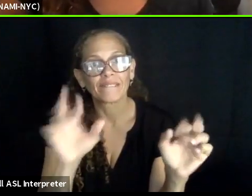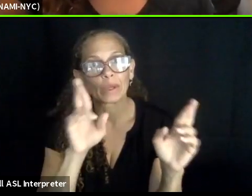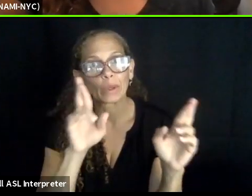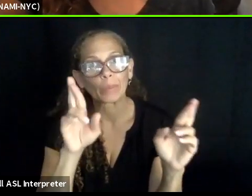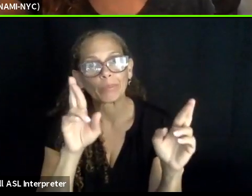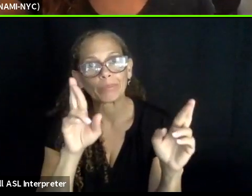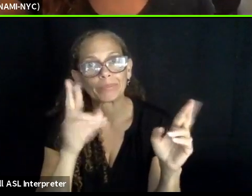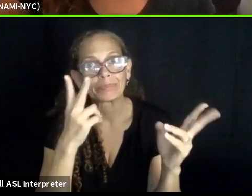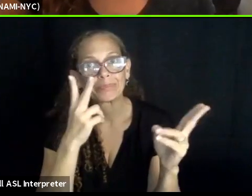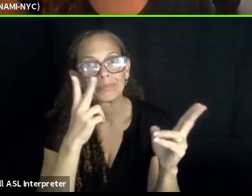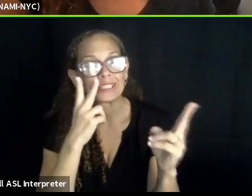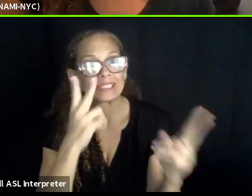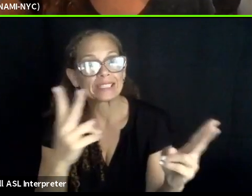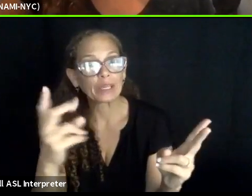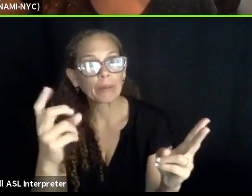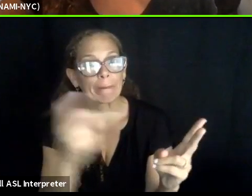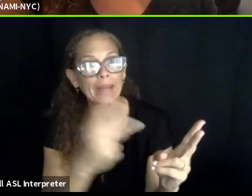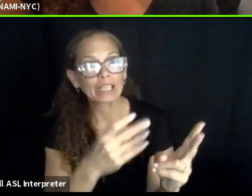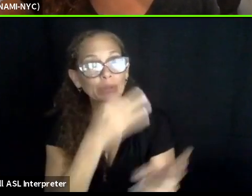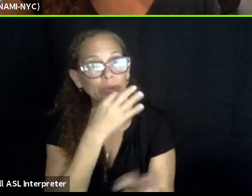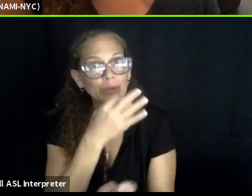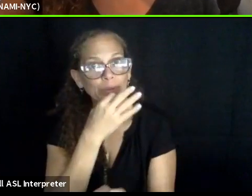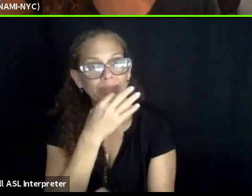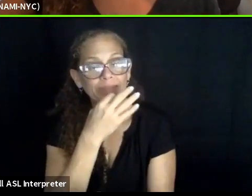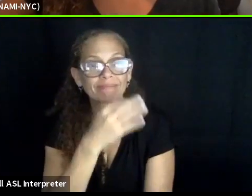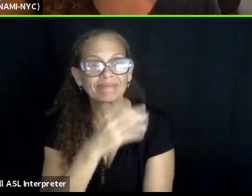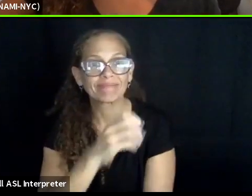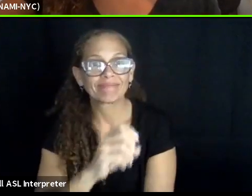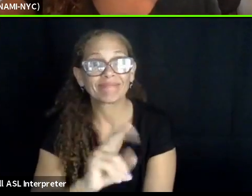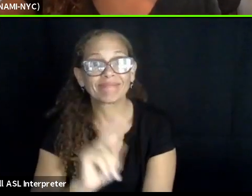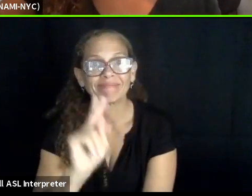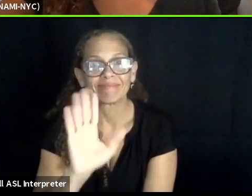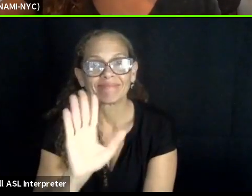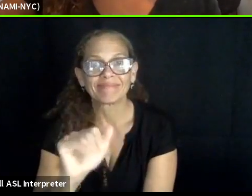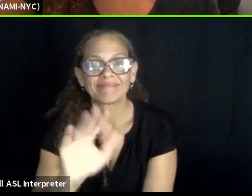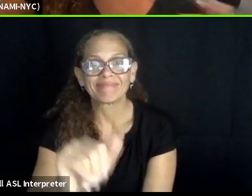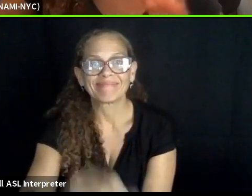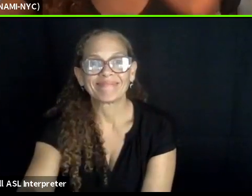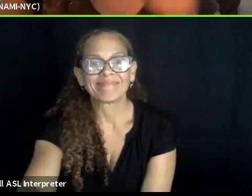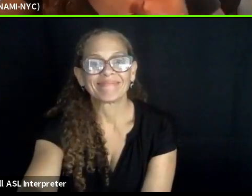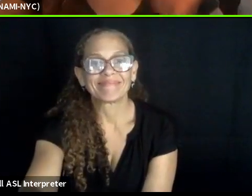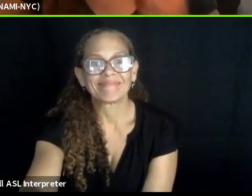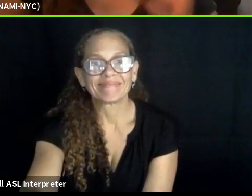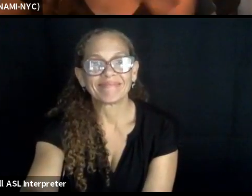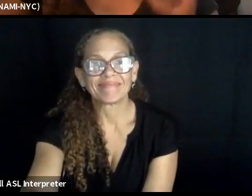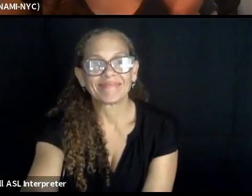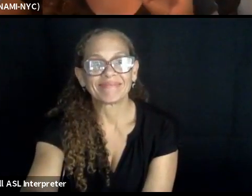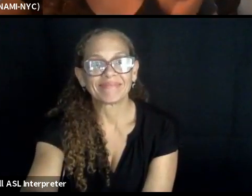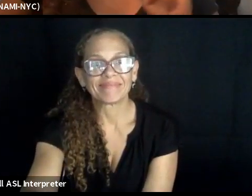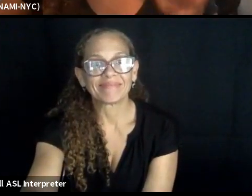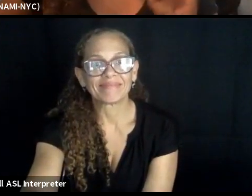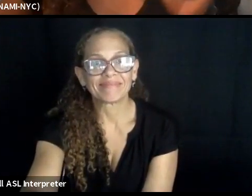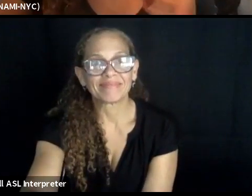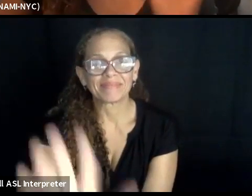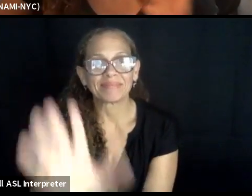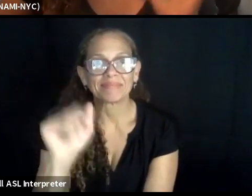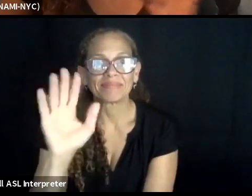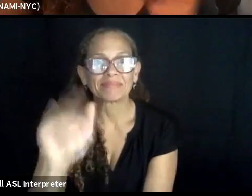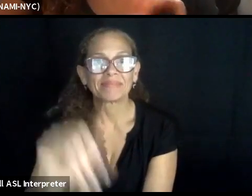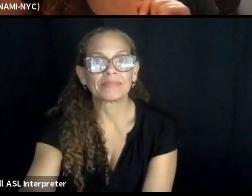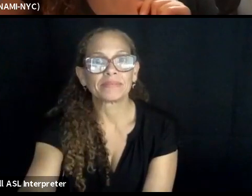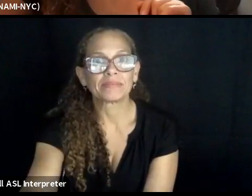you back here again soon. Bye, all. Take care.